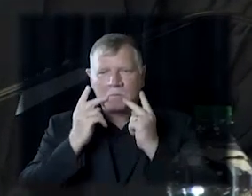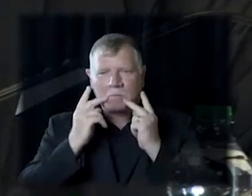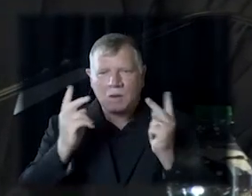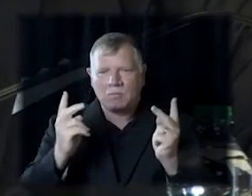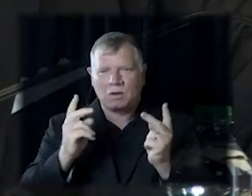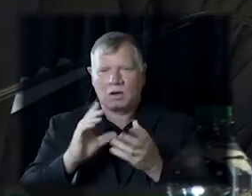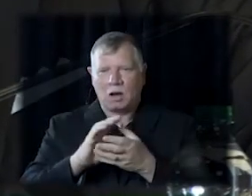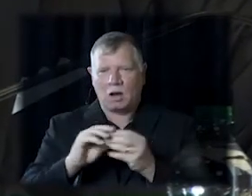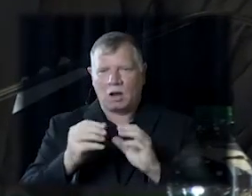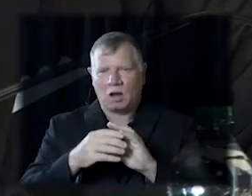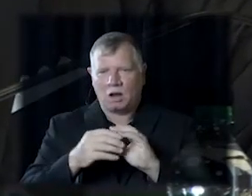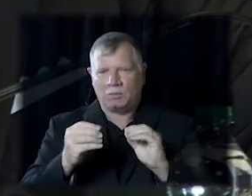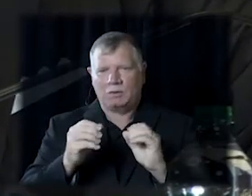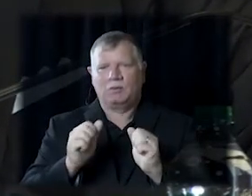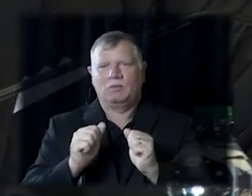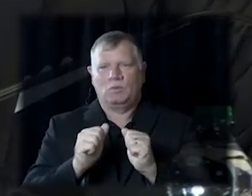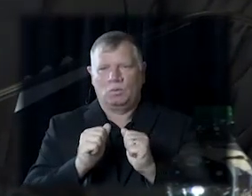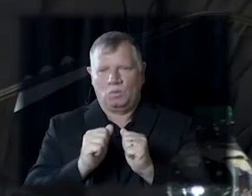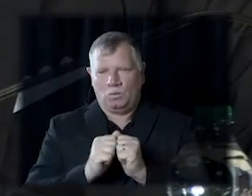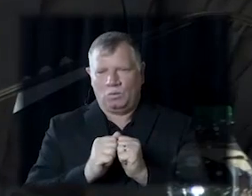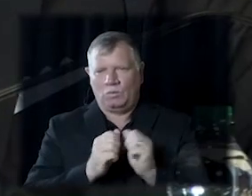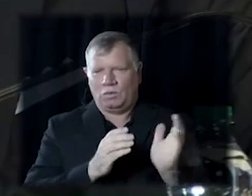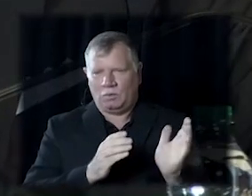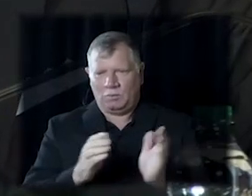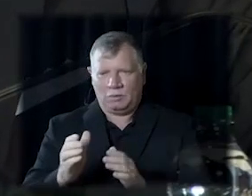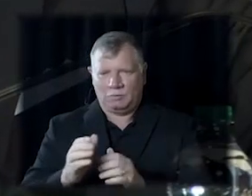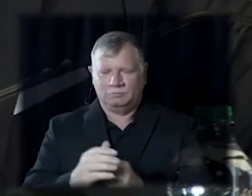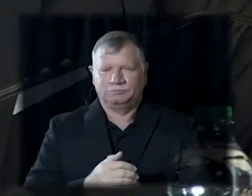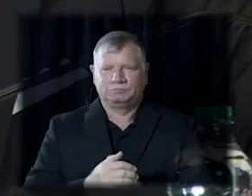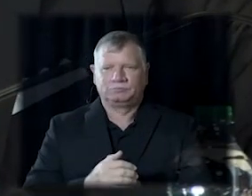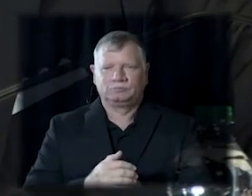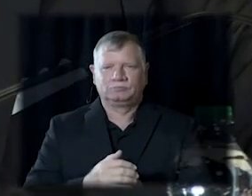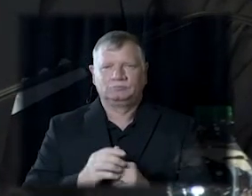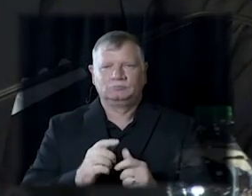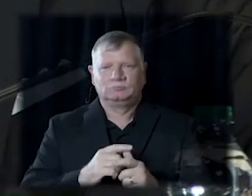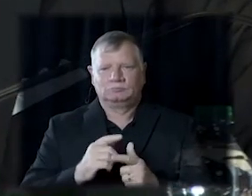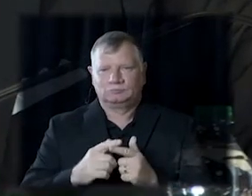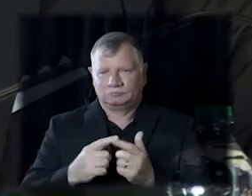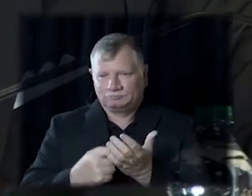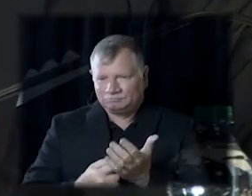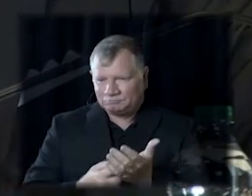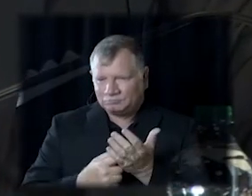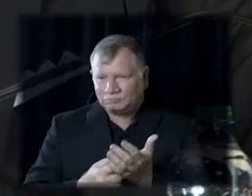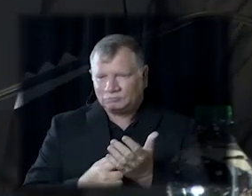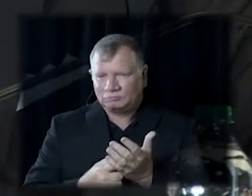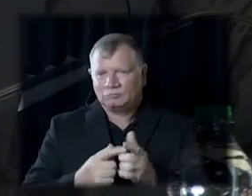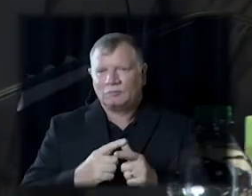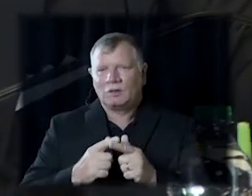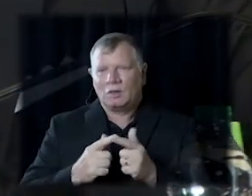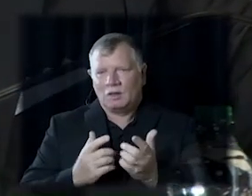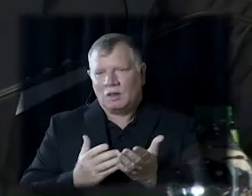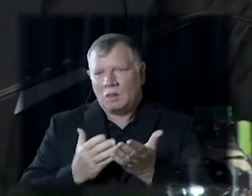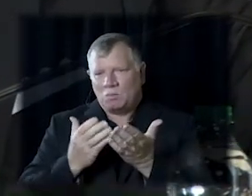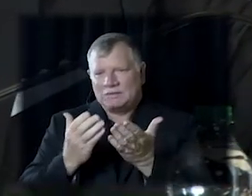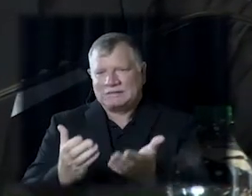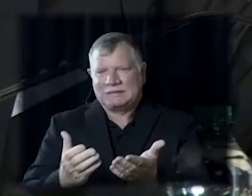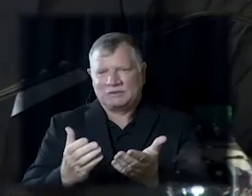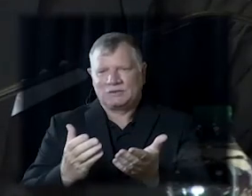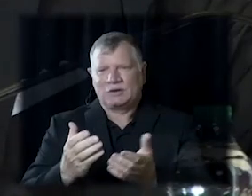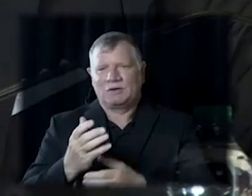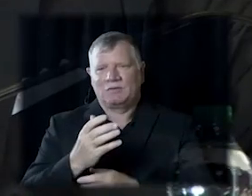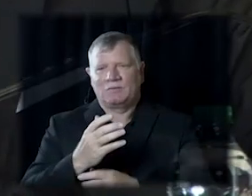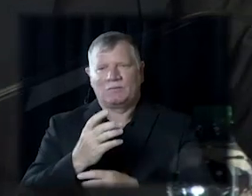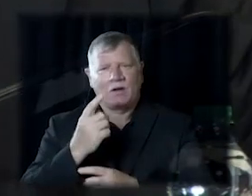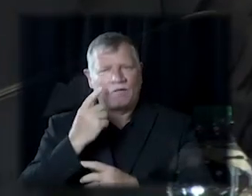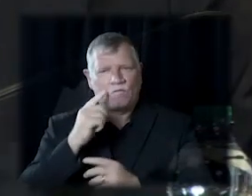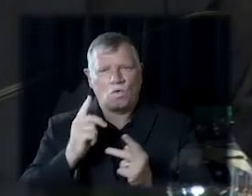said plan, discussions on certification of revised Commonwealth plan, and presentation, lastly, presentation